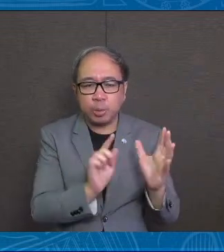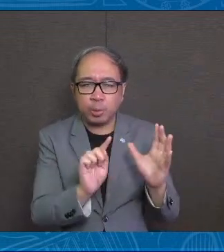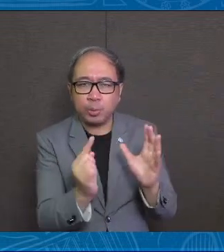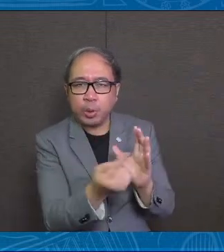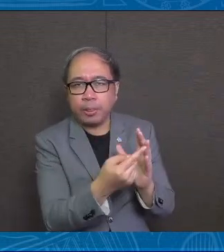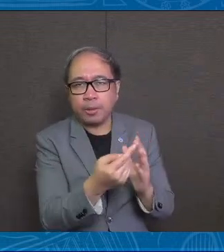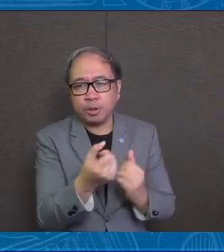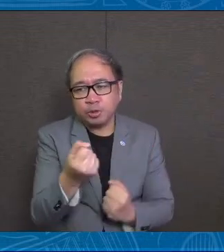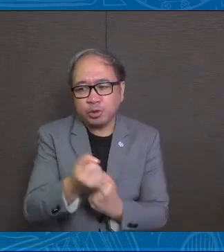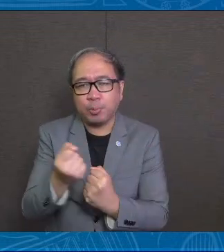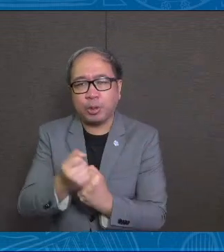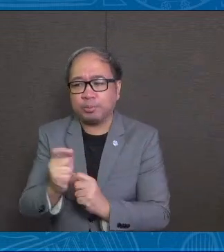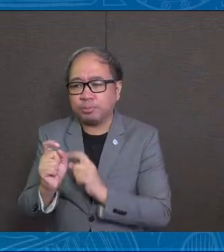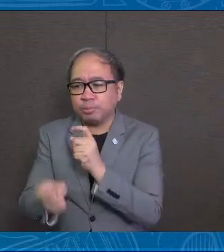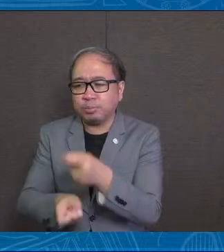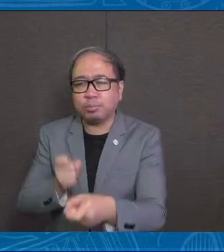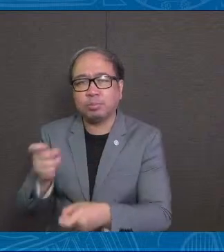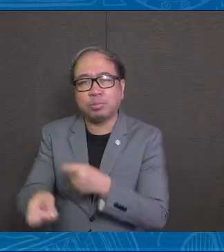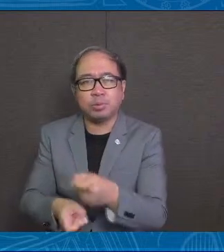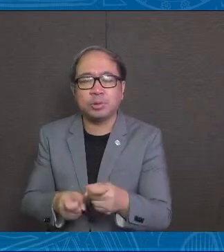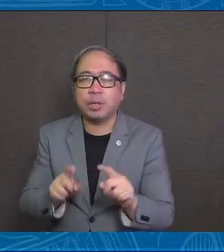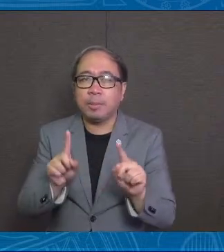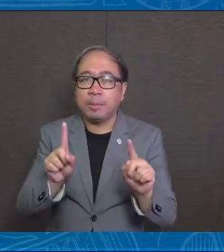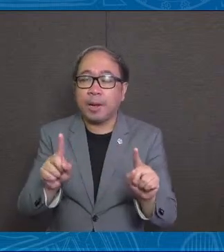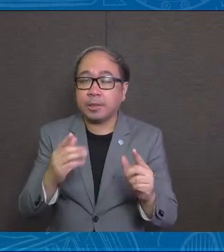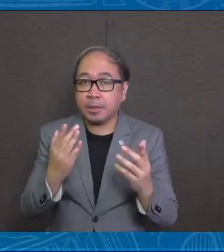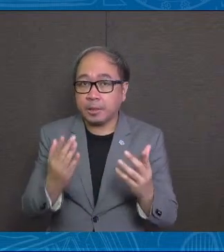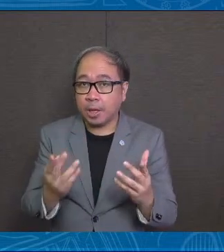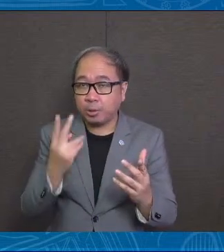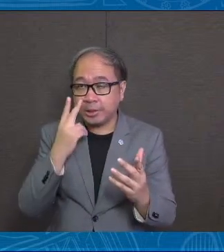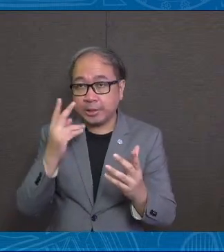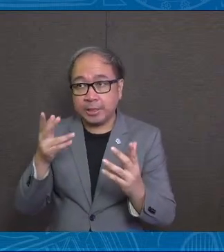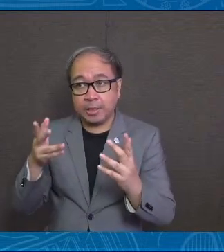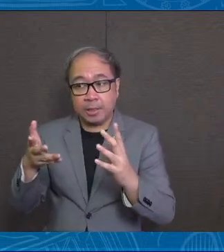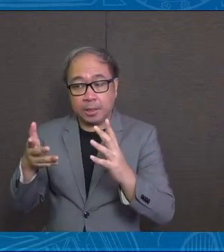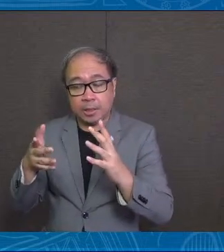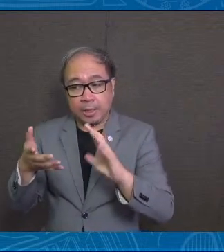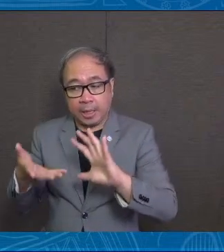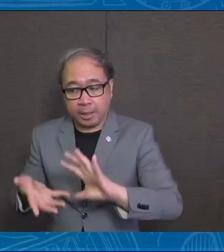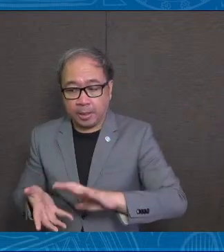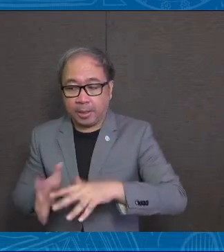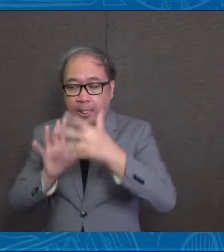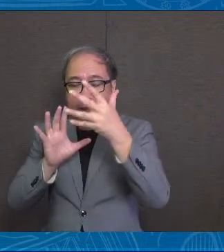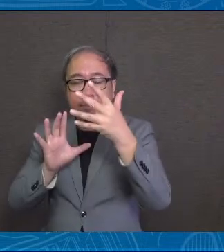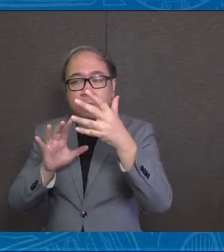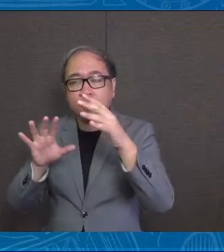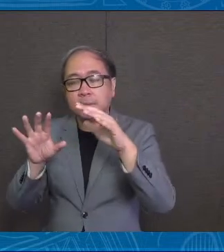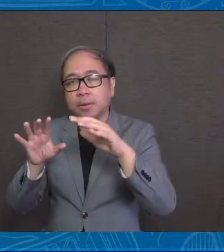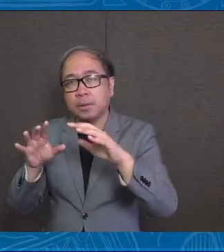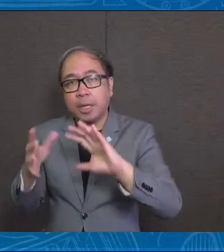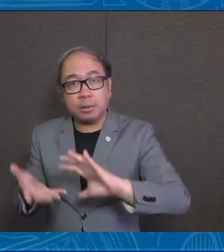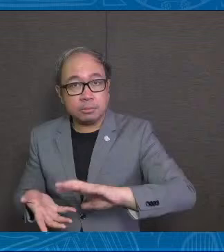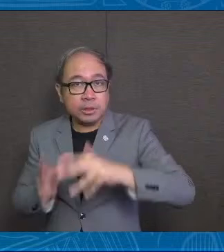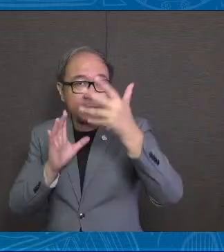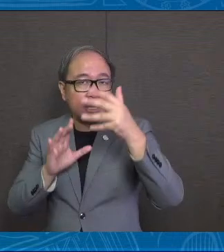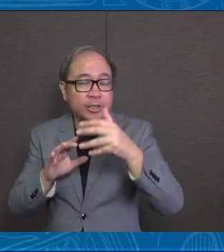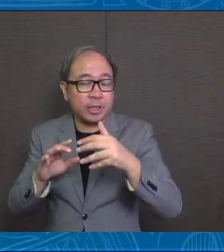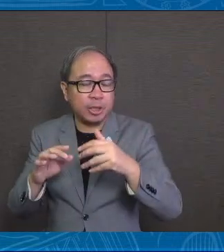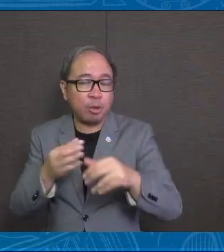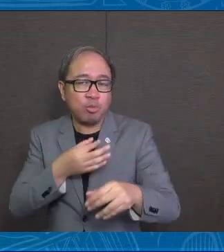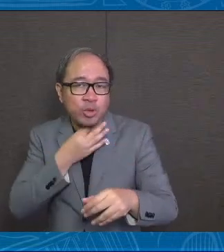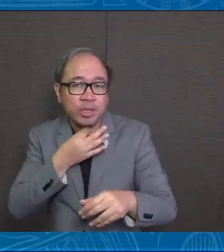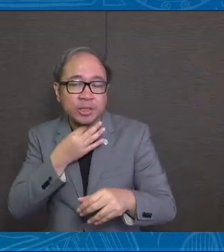but it's focusing on the nexus of climate and disaster risk and poverty and